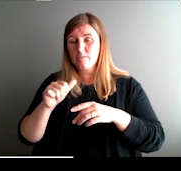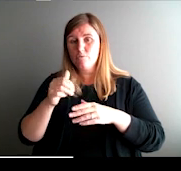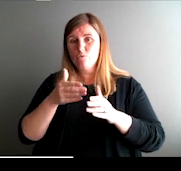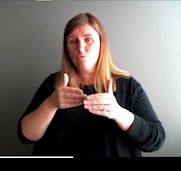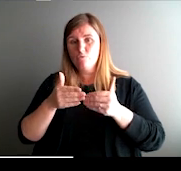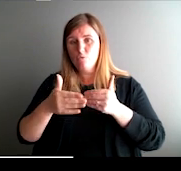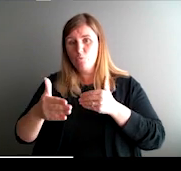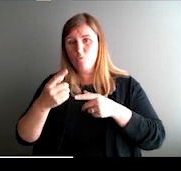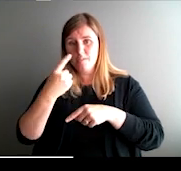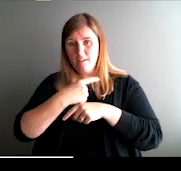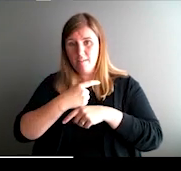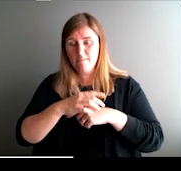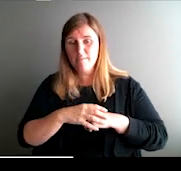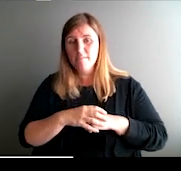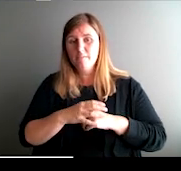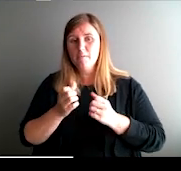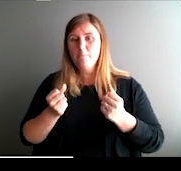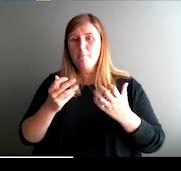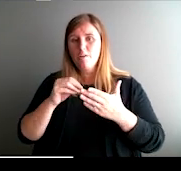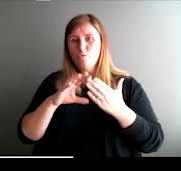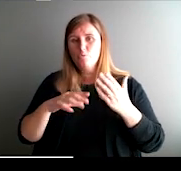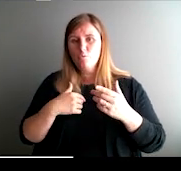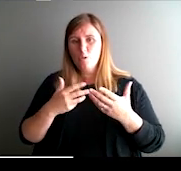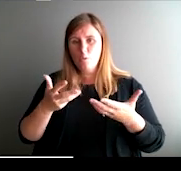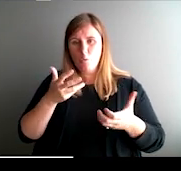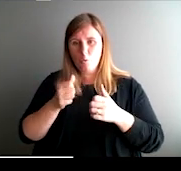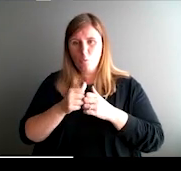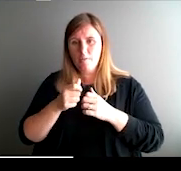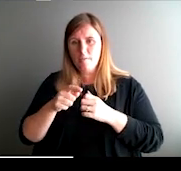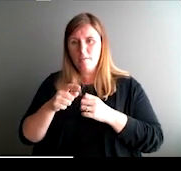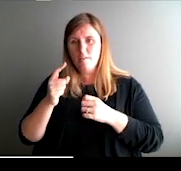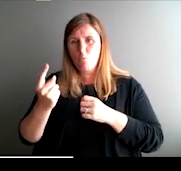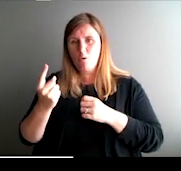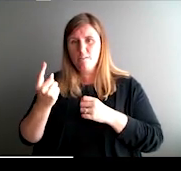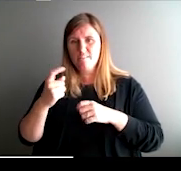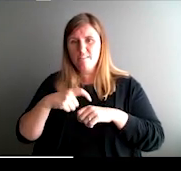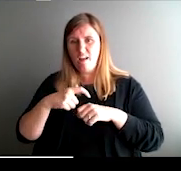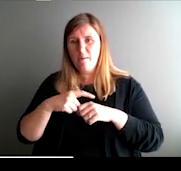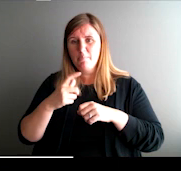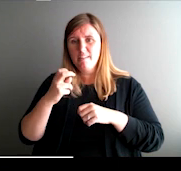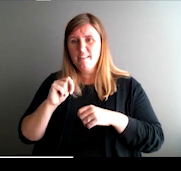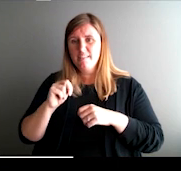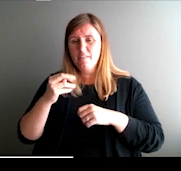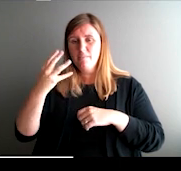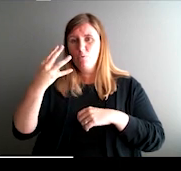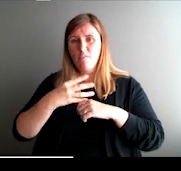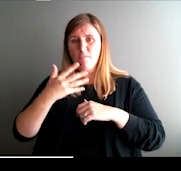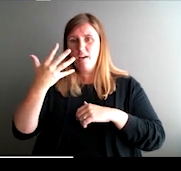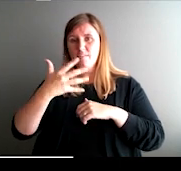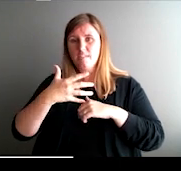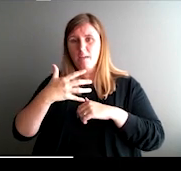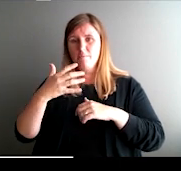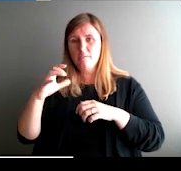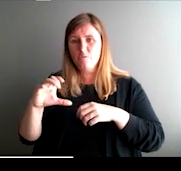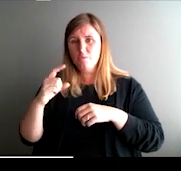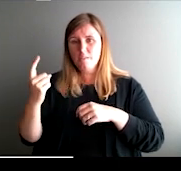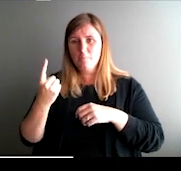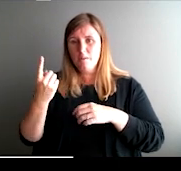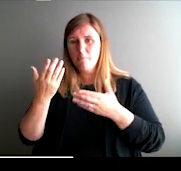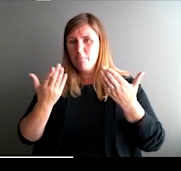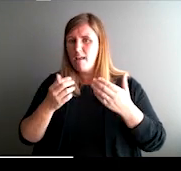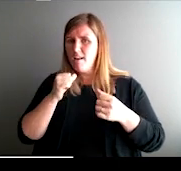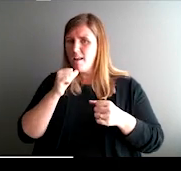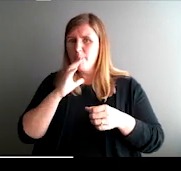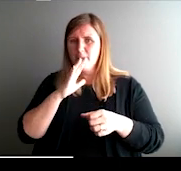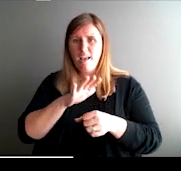day? Most of the students that we work with, a single time, even 4 or 5 times of doing something, may not